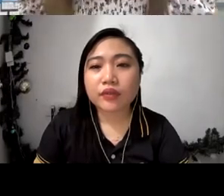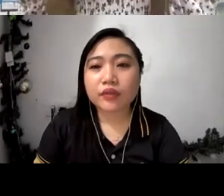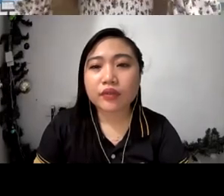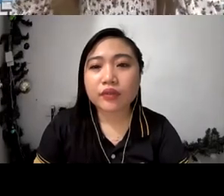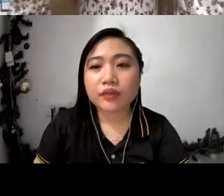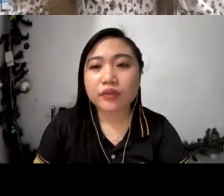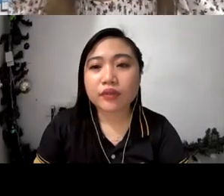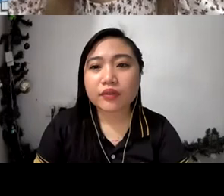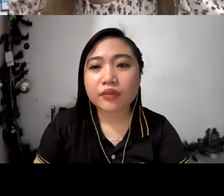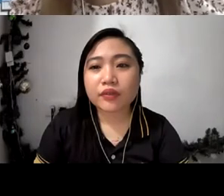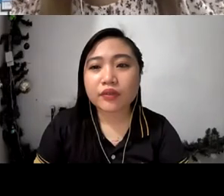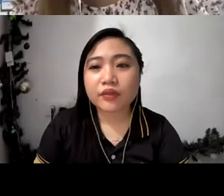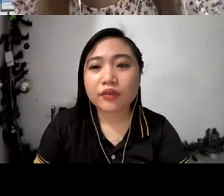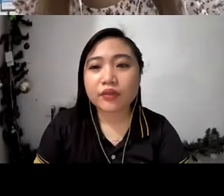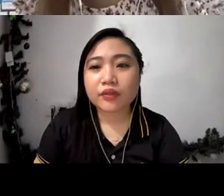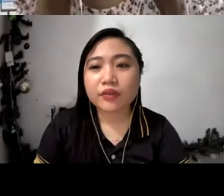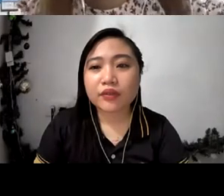Ready na silang pumindot.